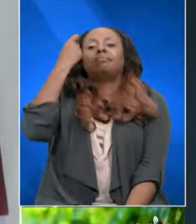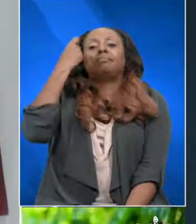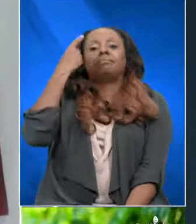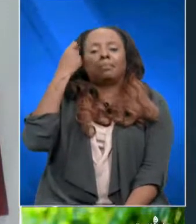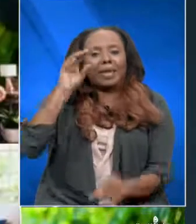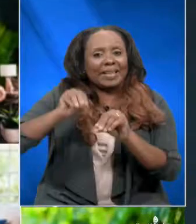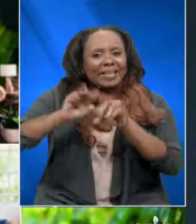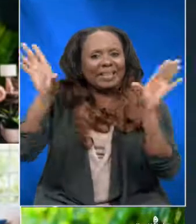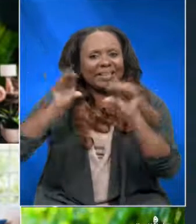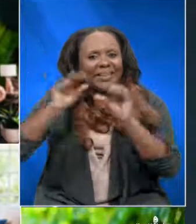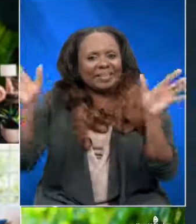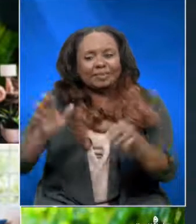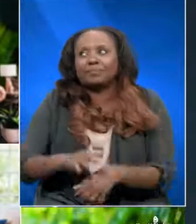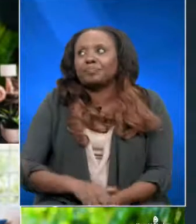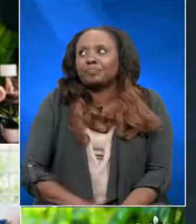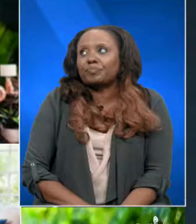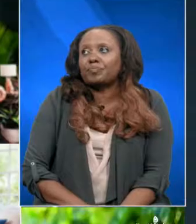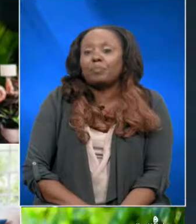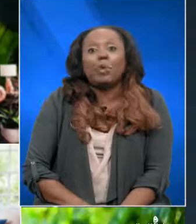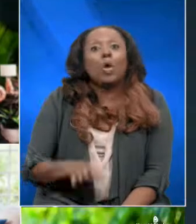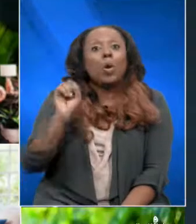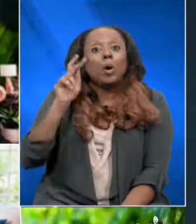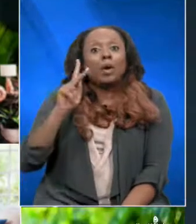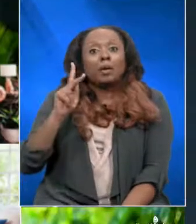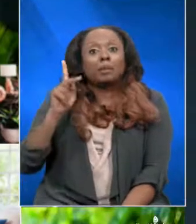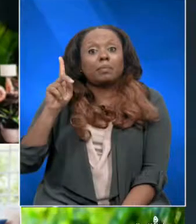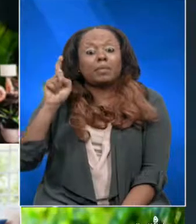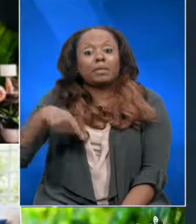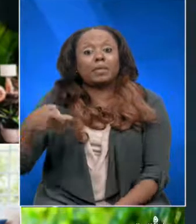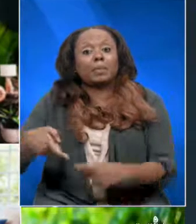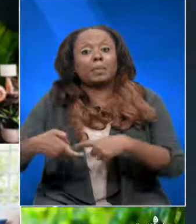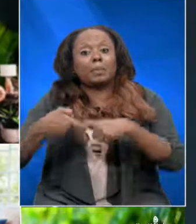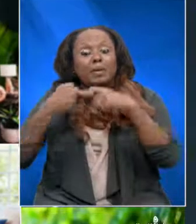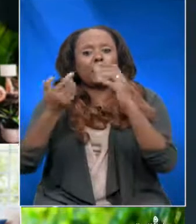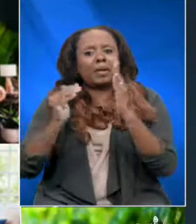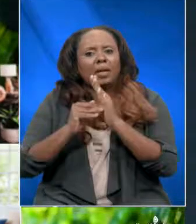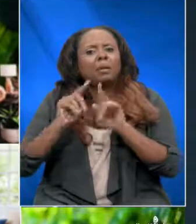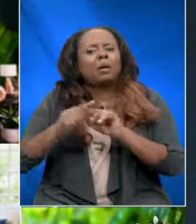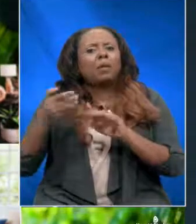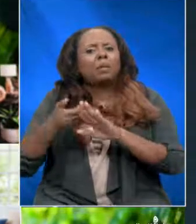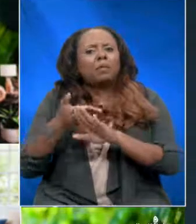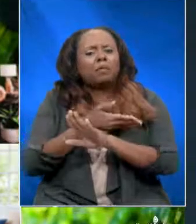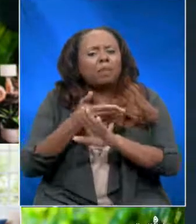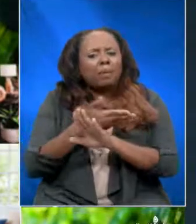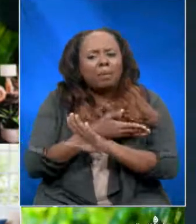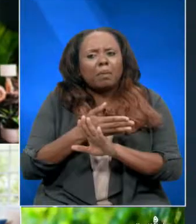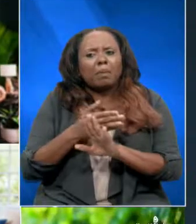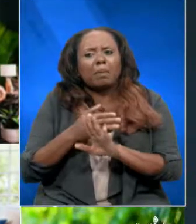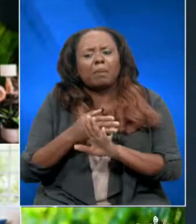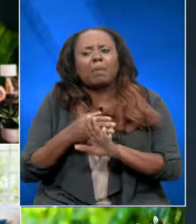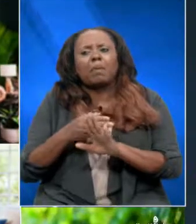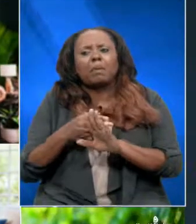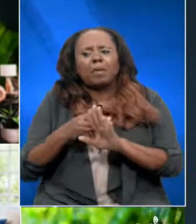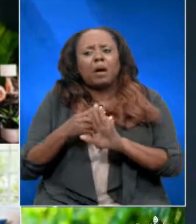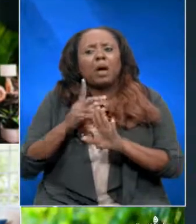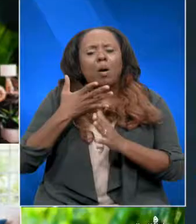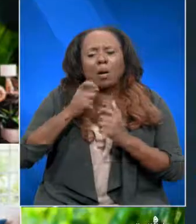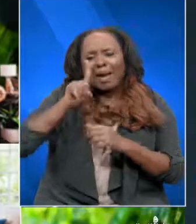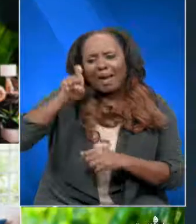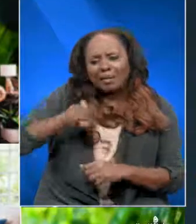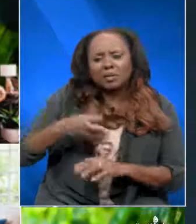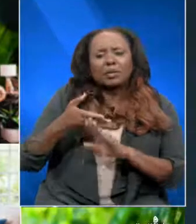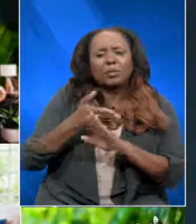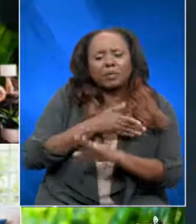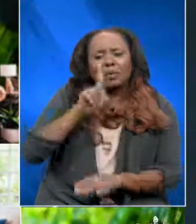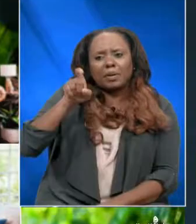sites. We have to go to break, but before we do, I just have a quick question and then you can answer it on the other side. Is